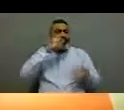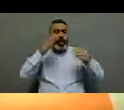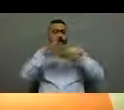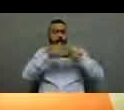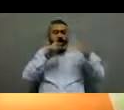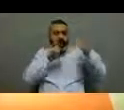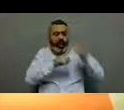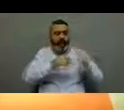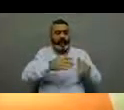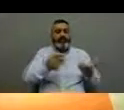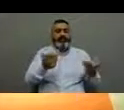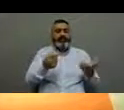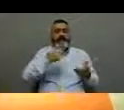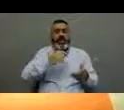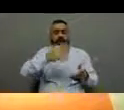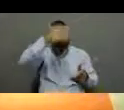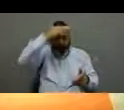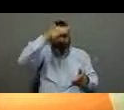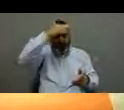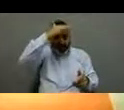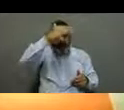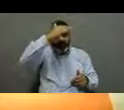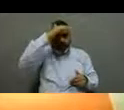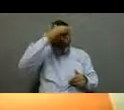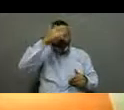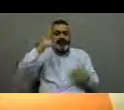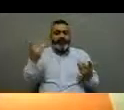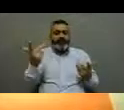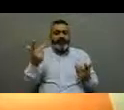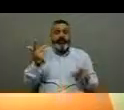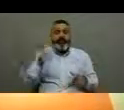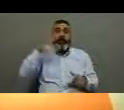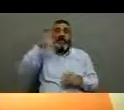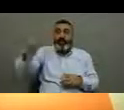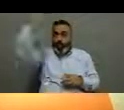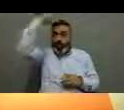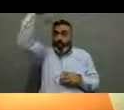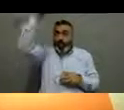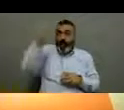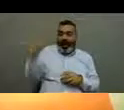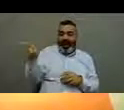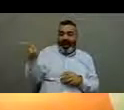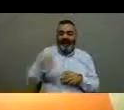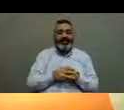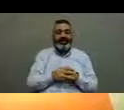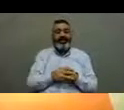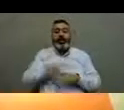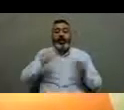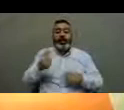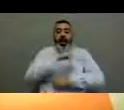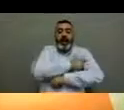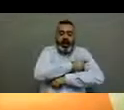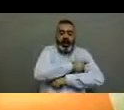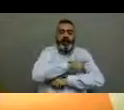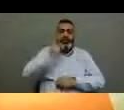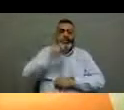their heads. They come to stand out by the bruises they carry on their corners. Soon doctors, psychiatrists and social workers